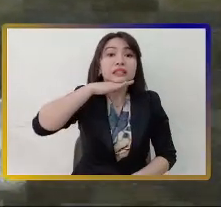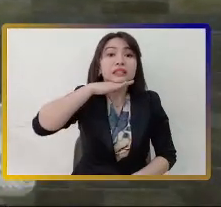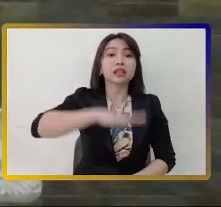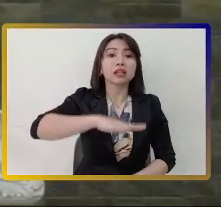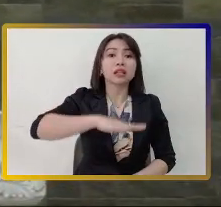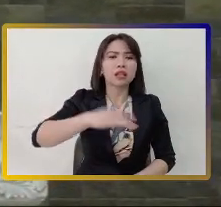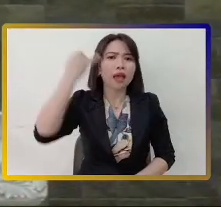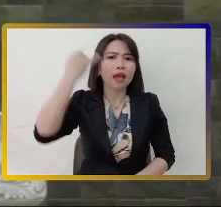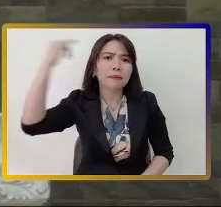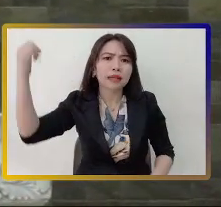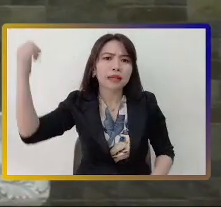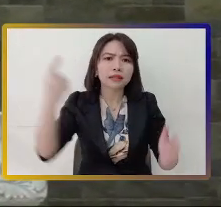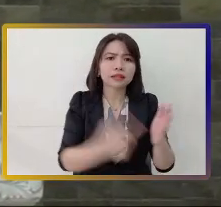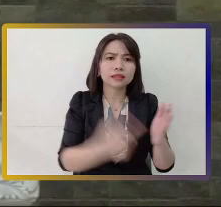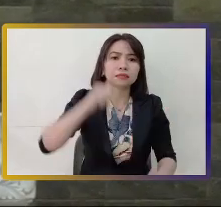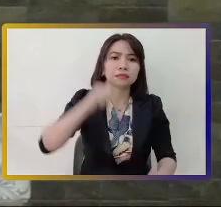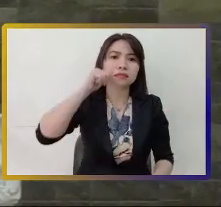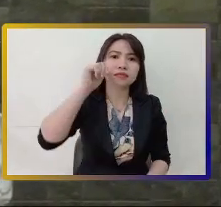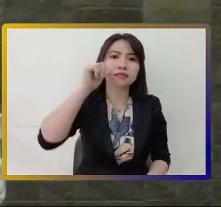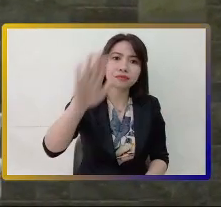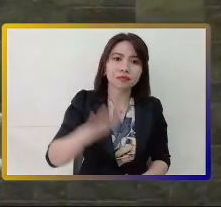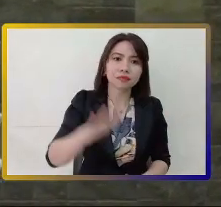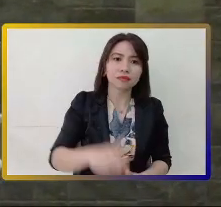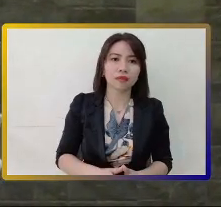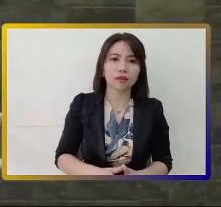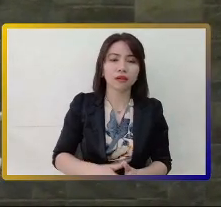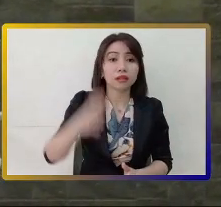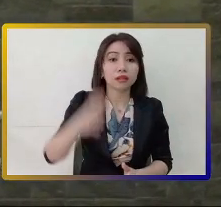kapatid, she's been in that